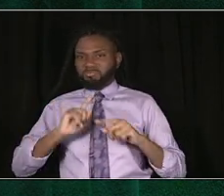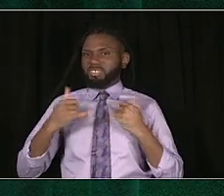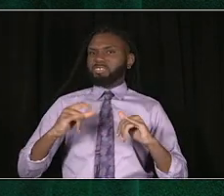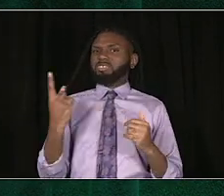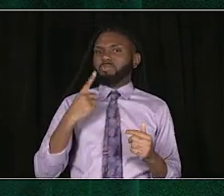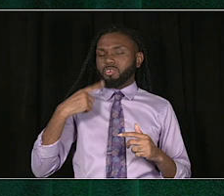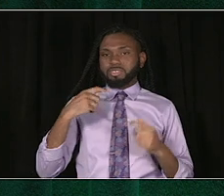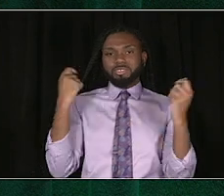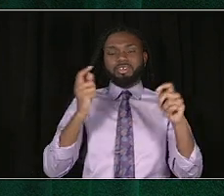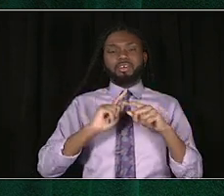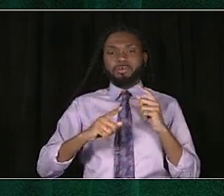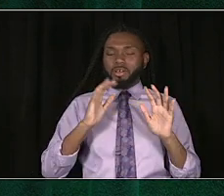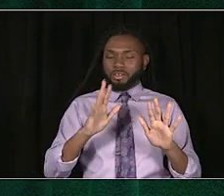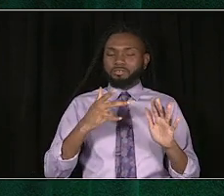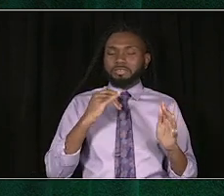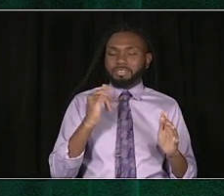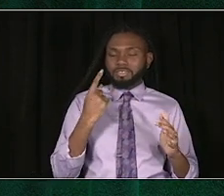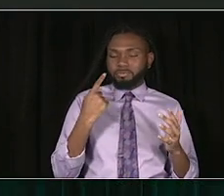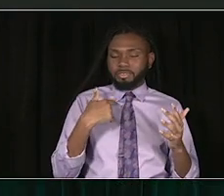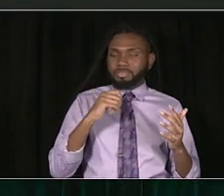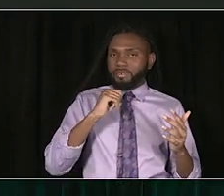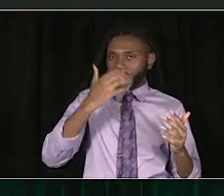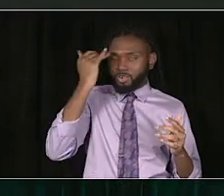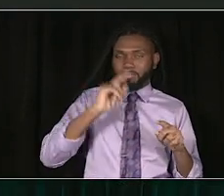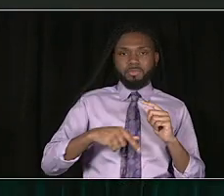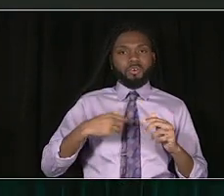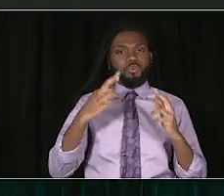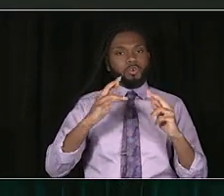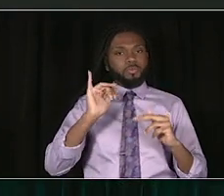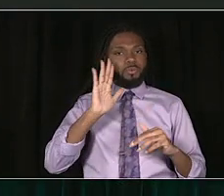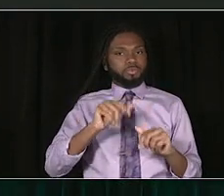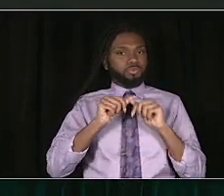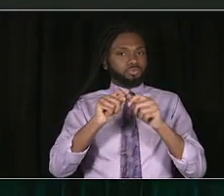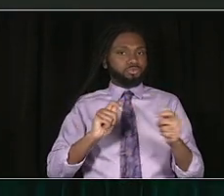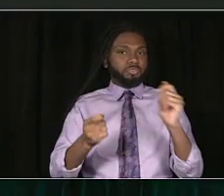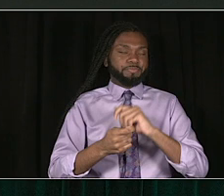and that it's not forgotten. So I hope that it continues to change.